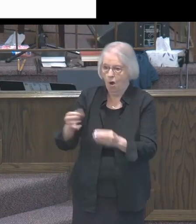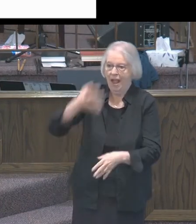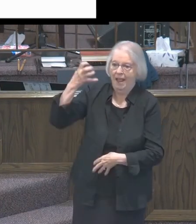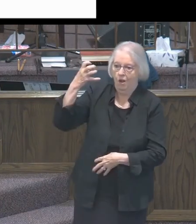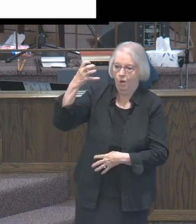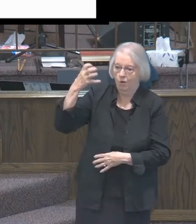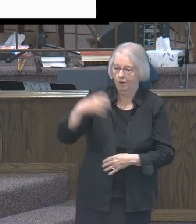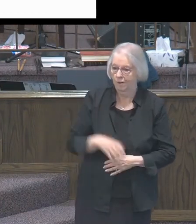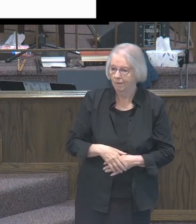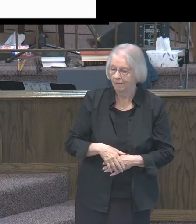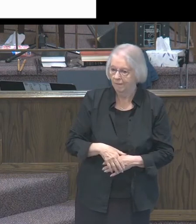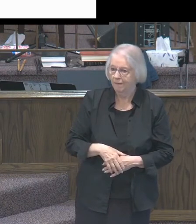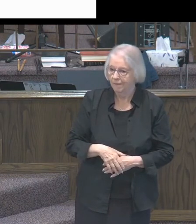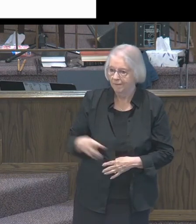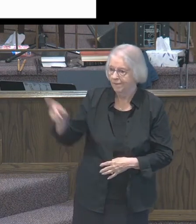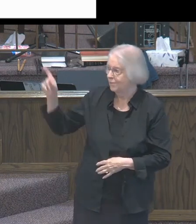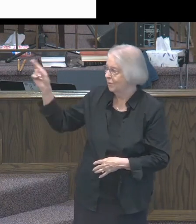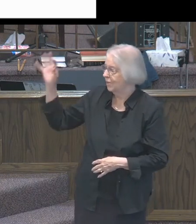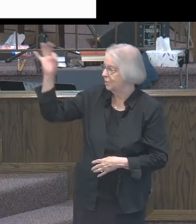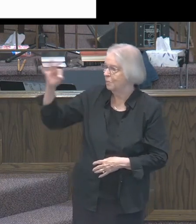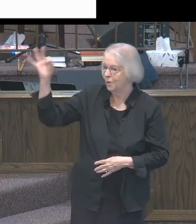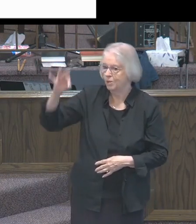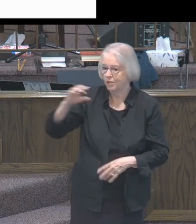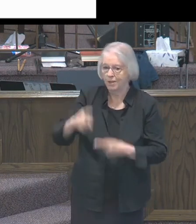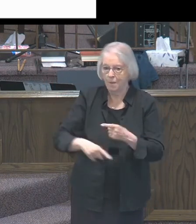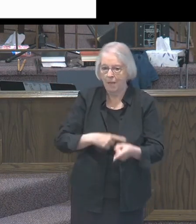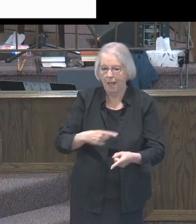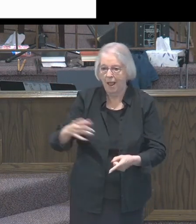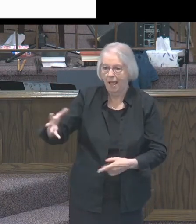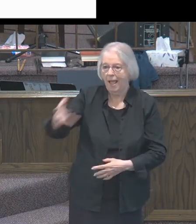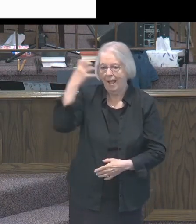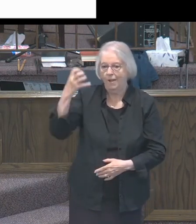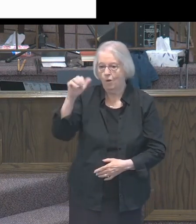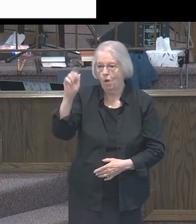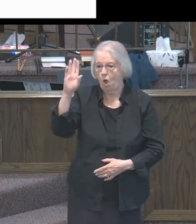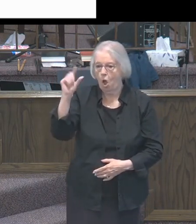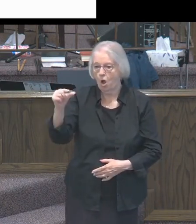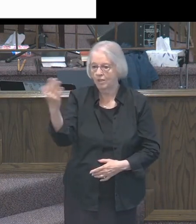I'm preaching about anger on August the 15th, 2021.